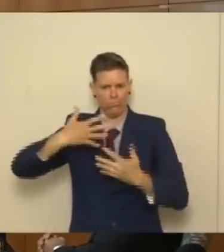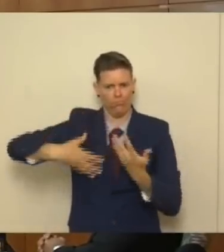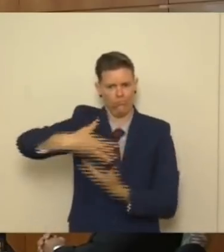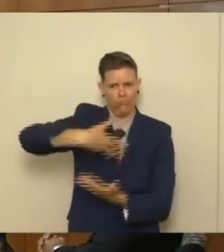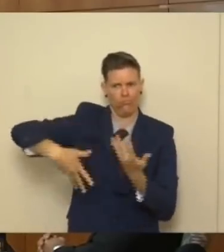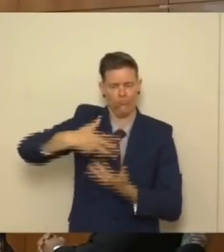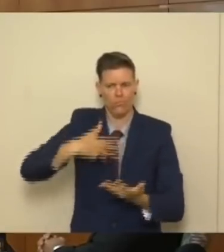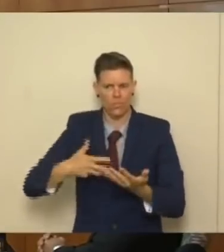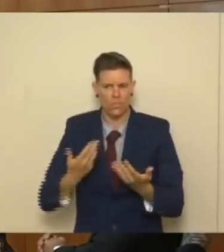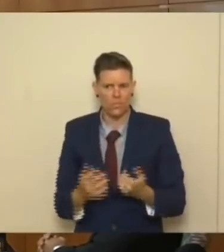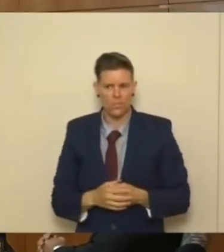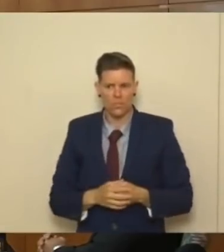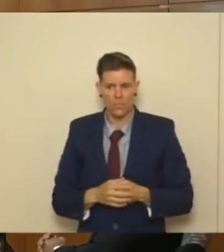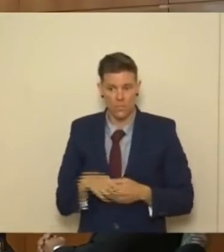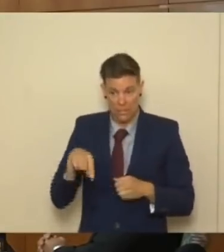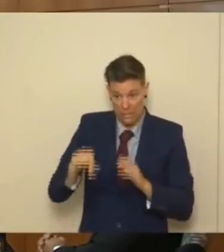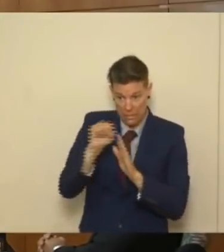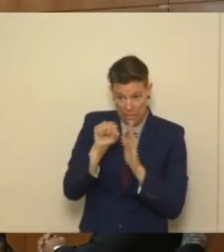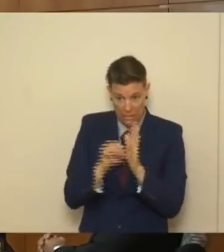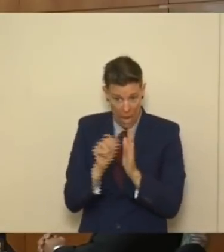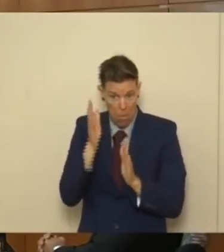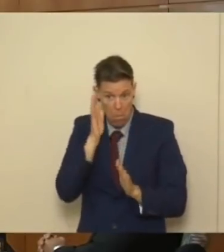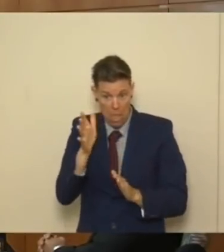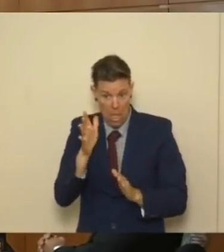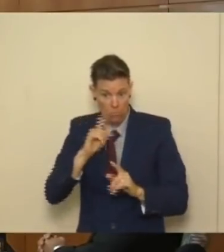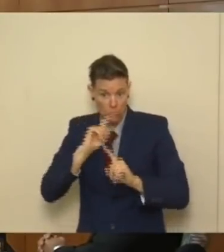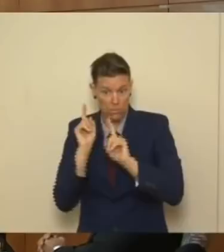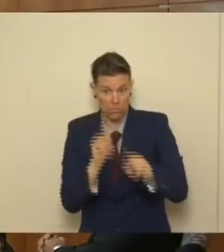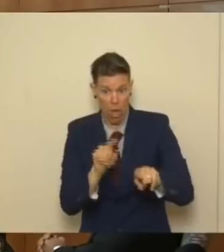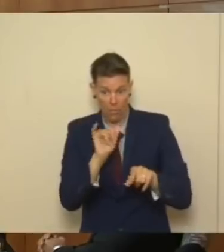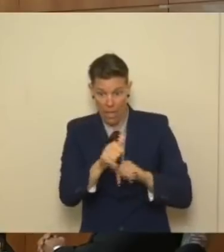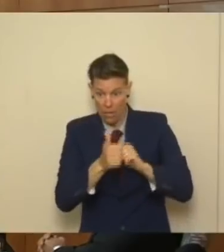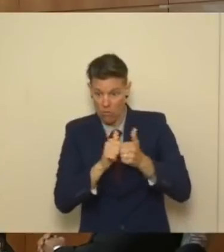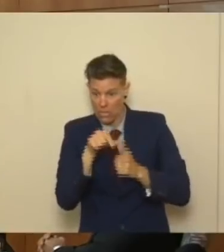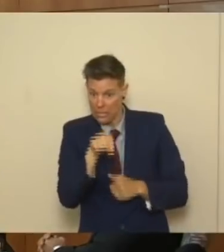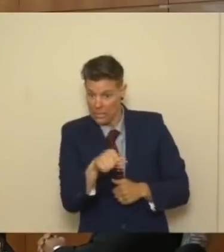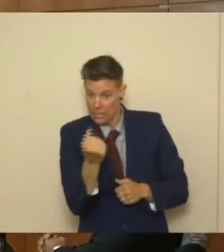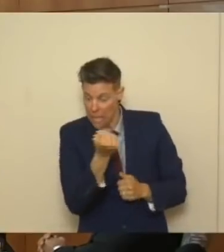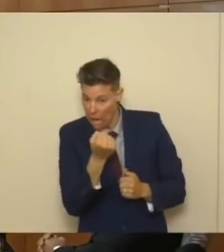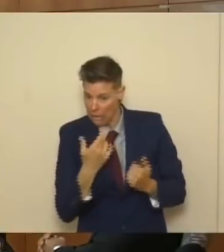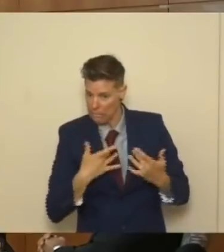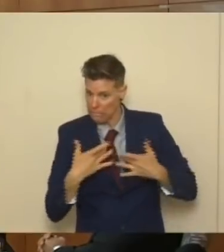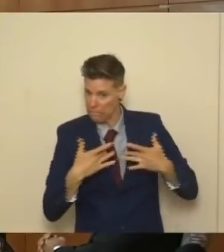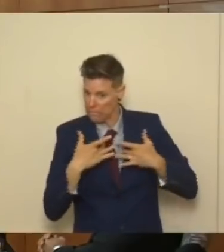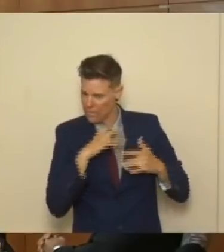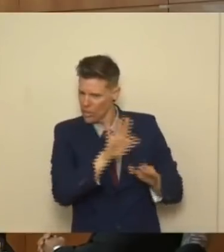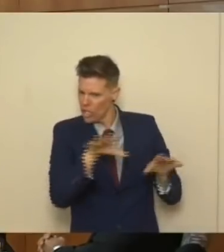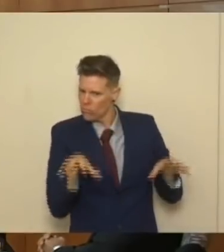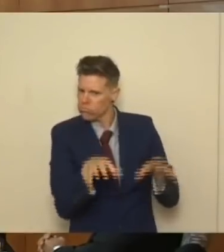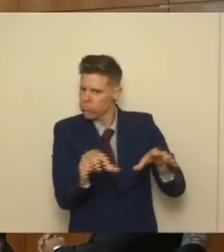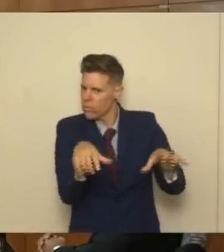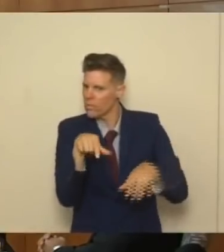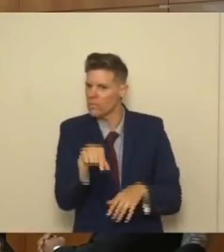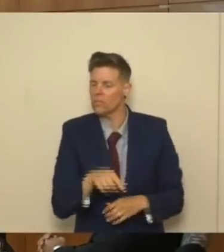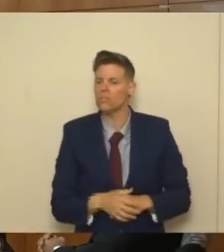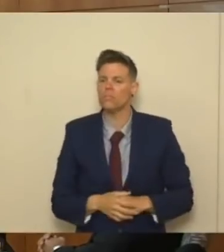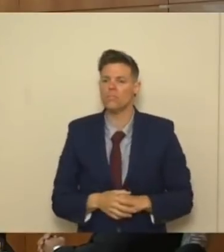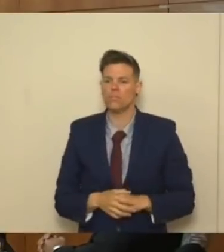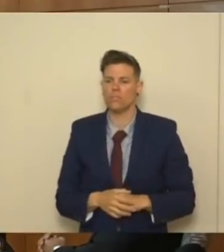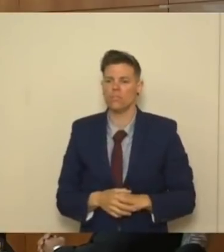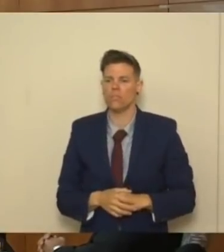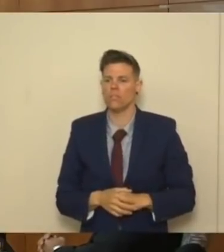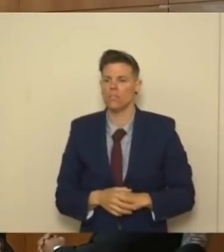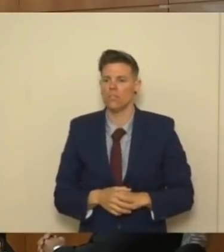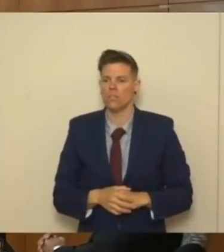it? And do you worry that this group's actions are sort of calling the state's bluff, if you will, or consequences on holding